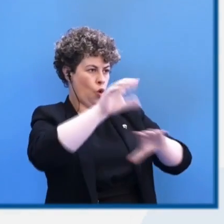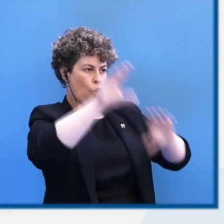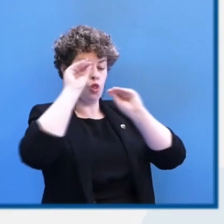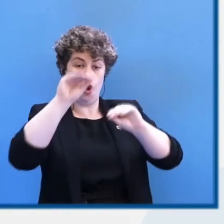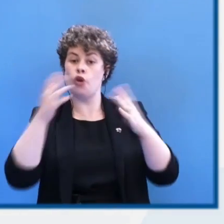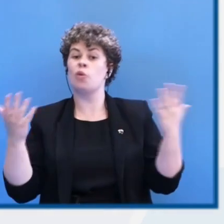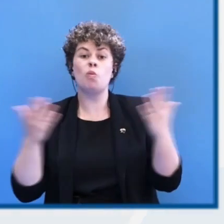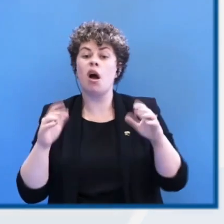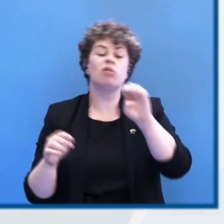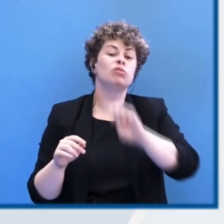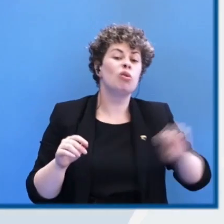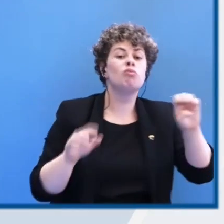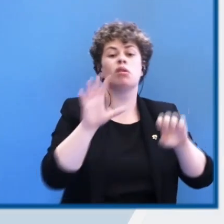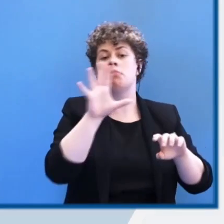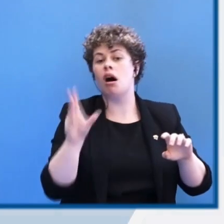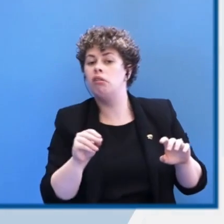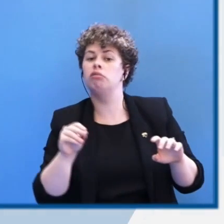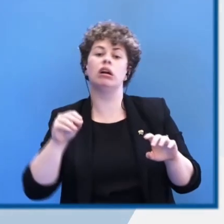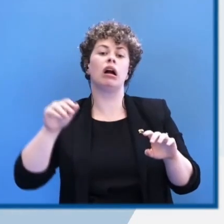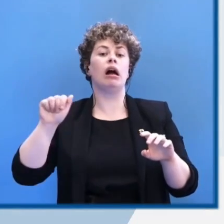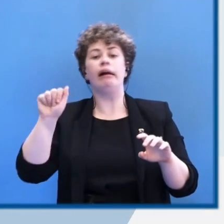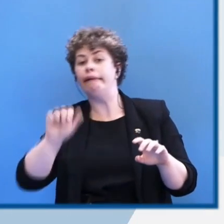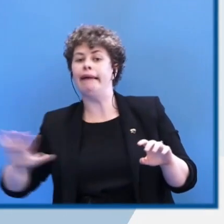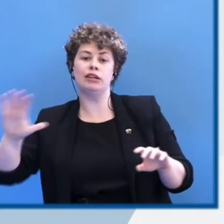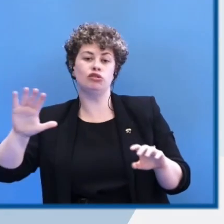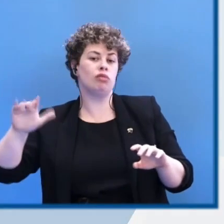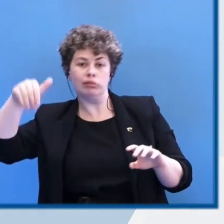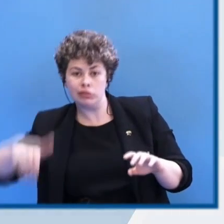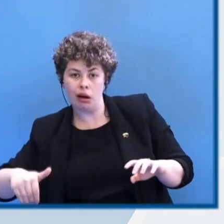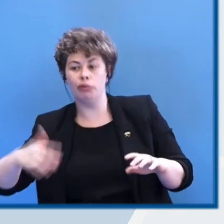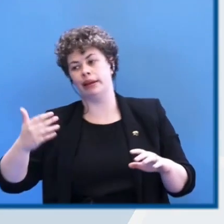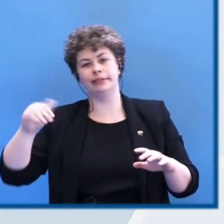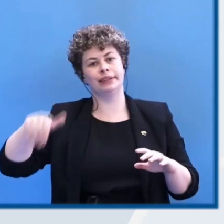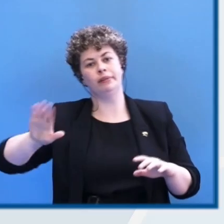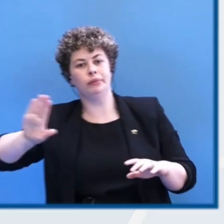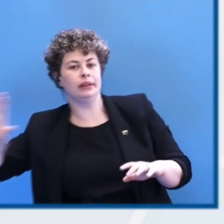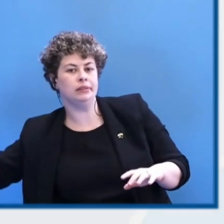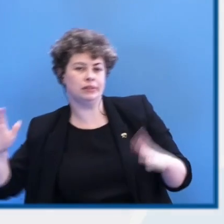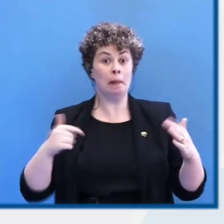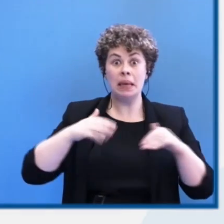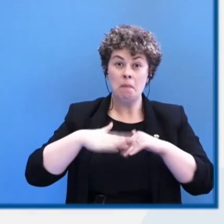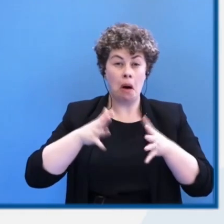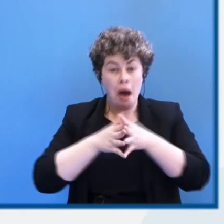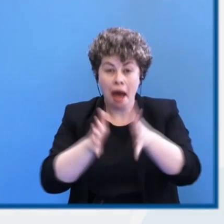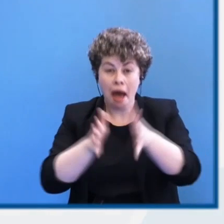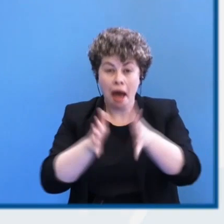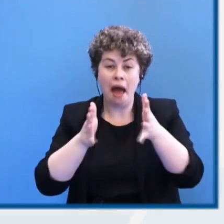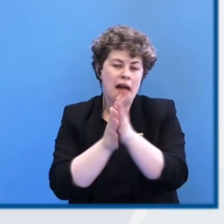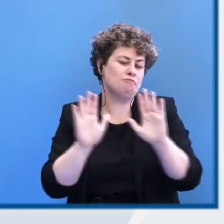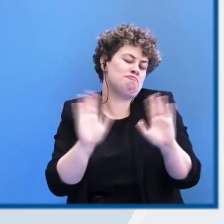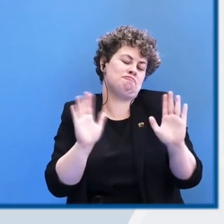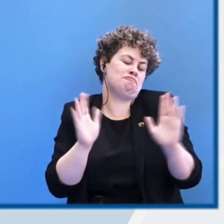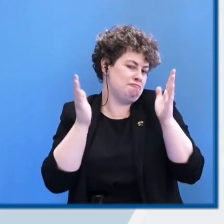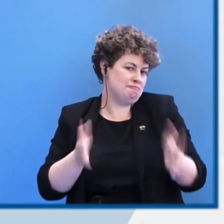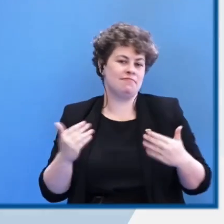Europe, South Asia, and Southeast Asia. So without any more from me, I would like to hand